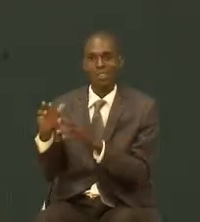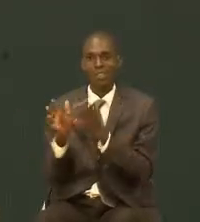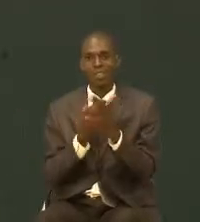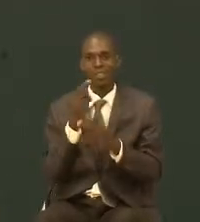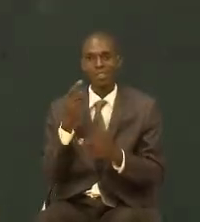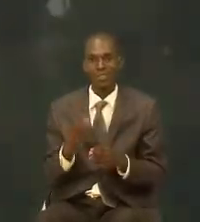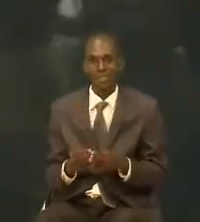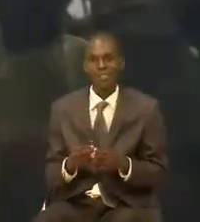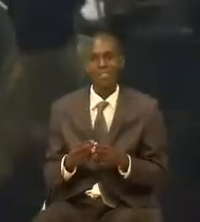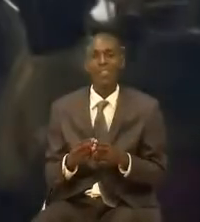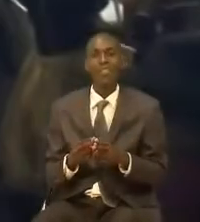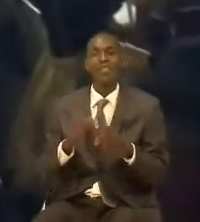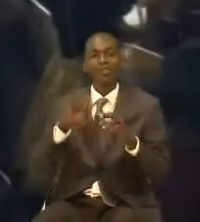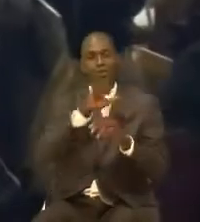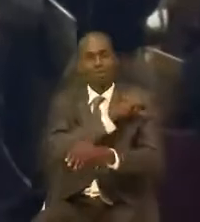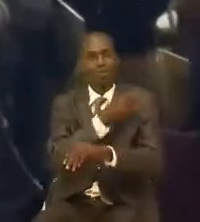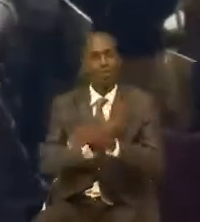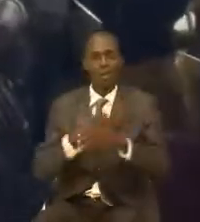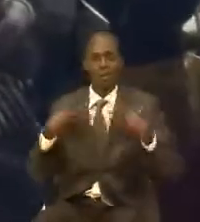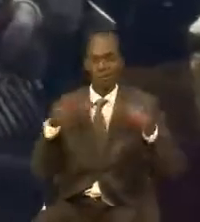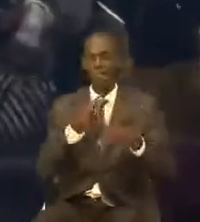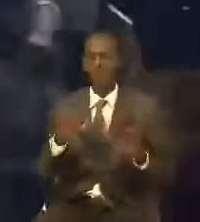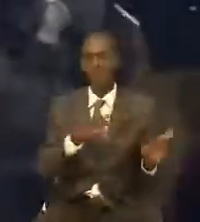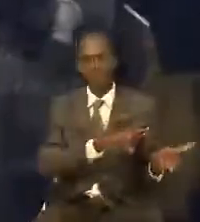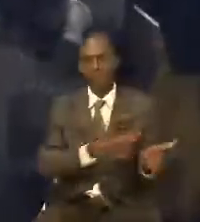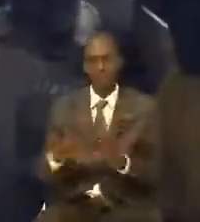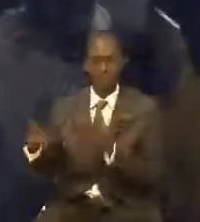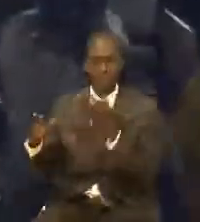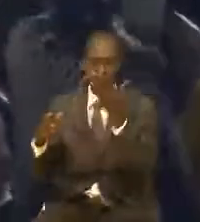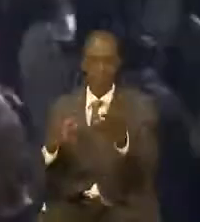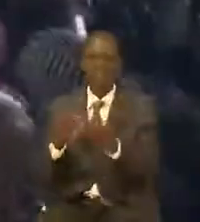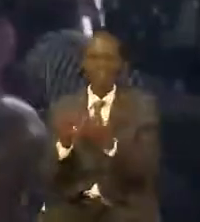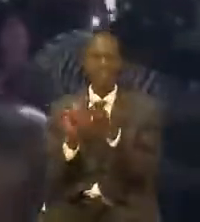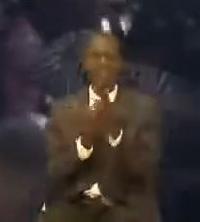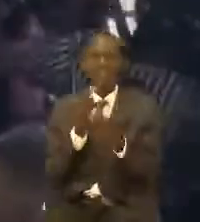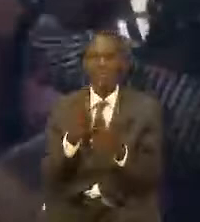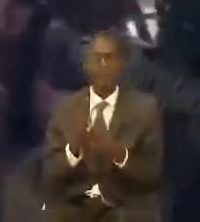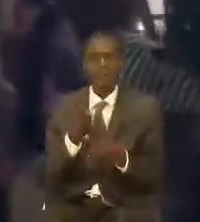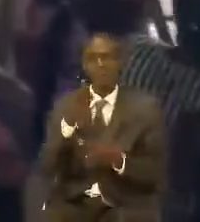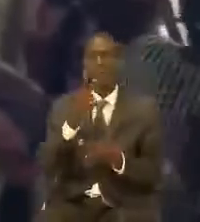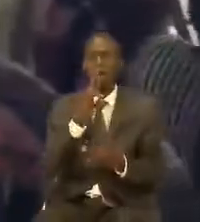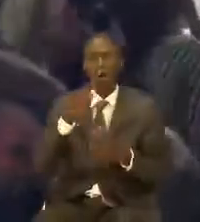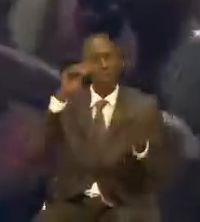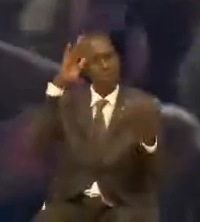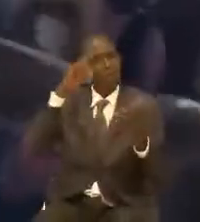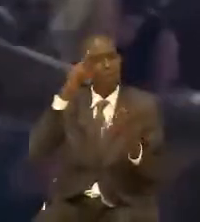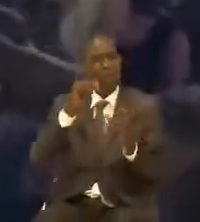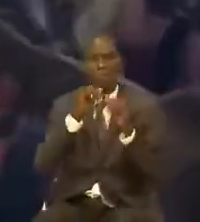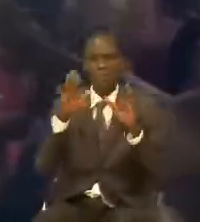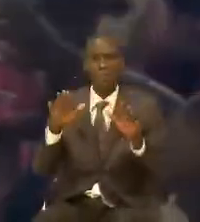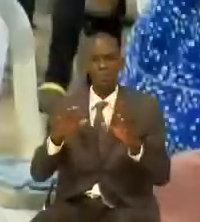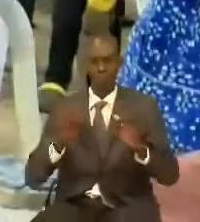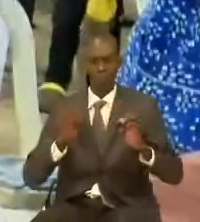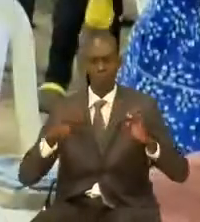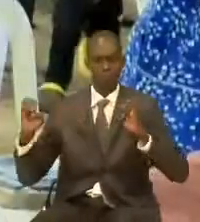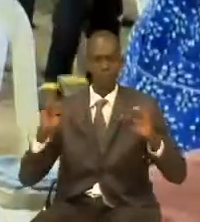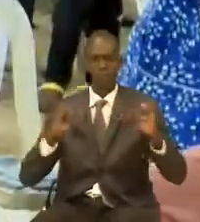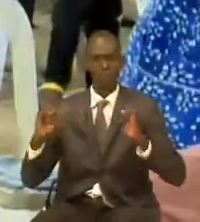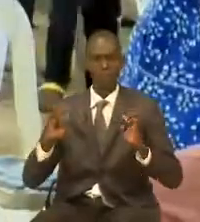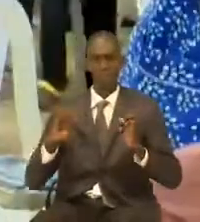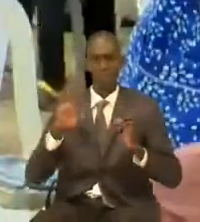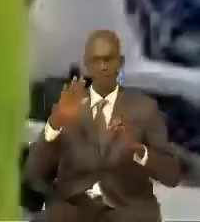healing there already there's nothing else you are waiting for do whatever you couldn't do before your